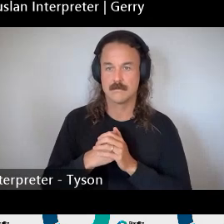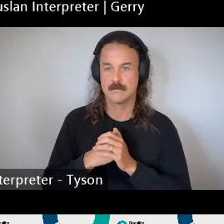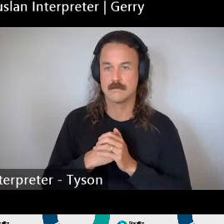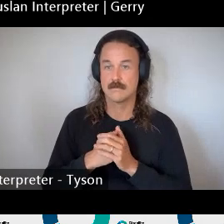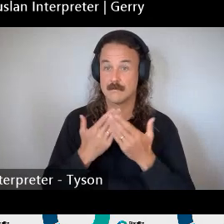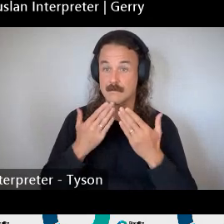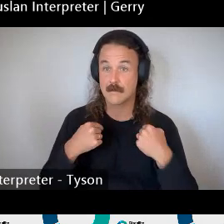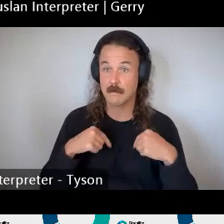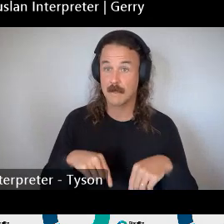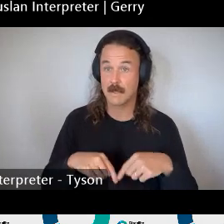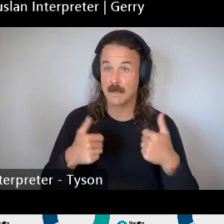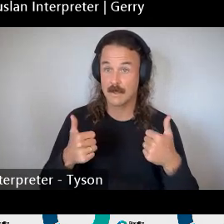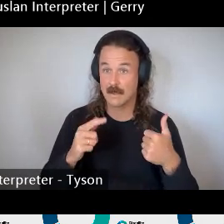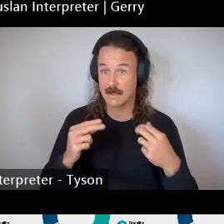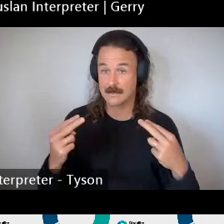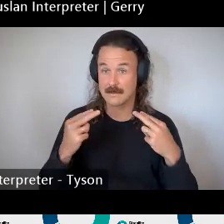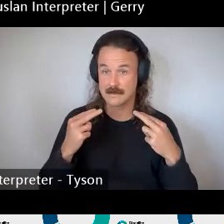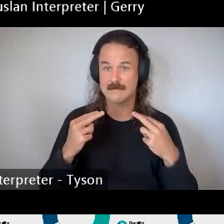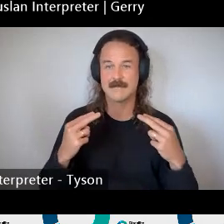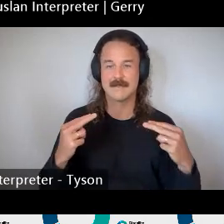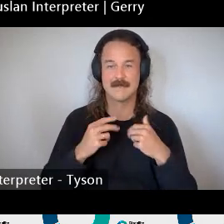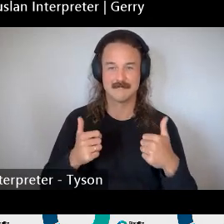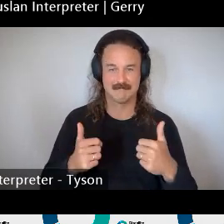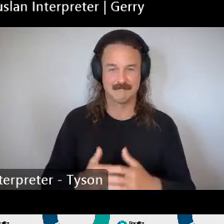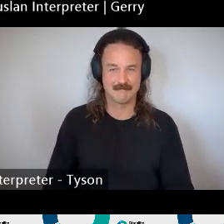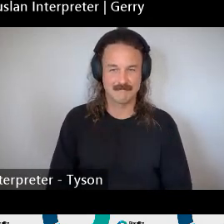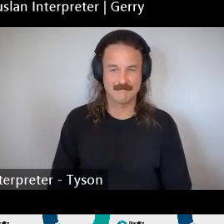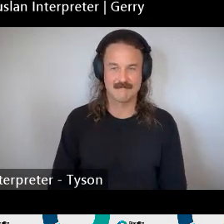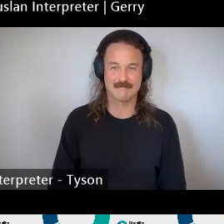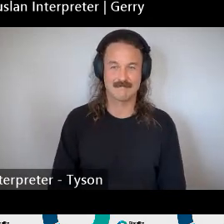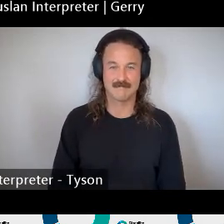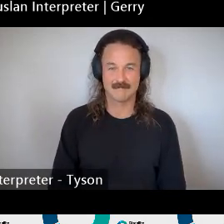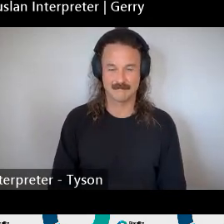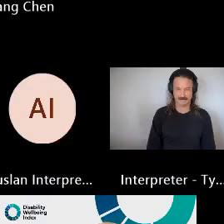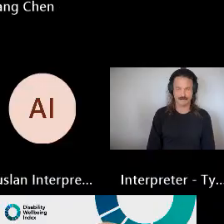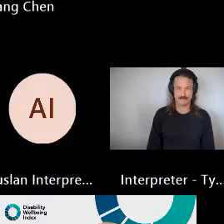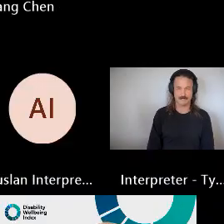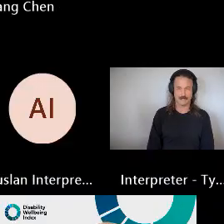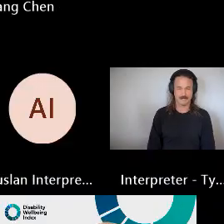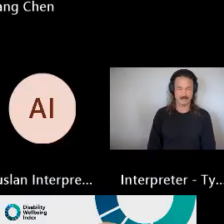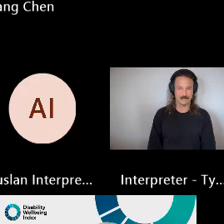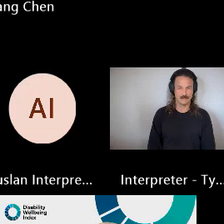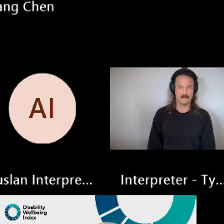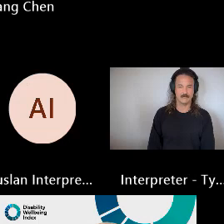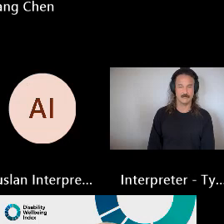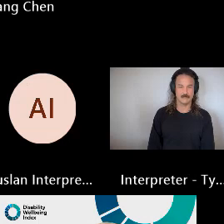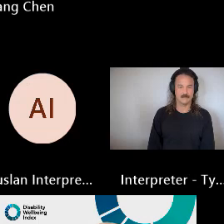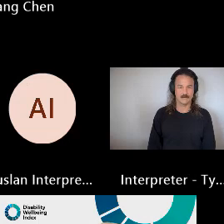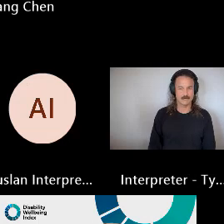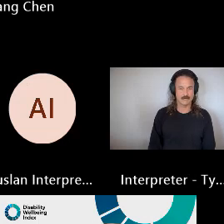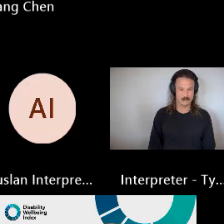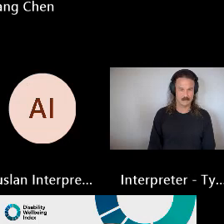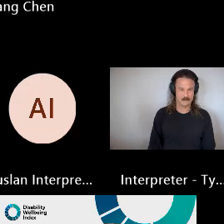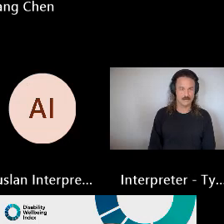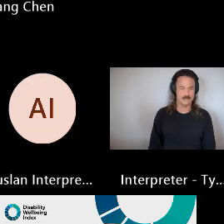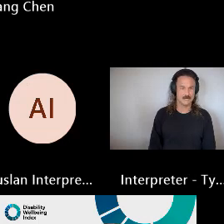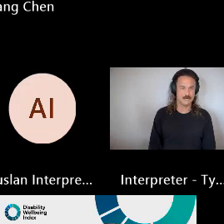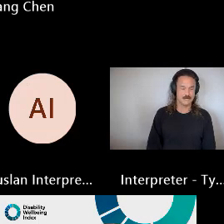I there now? Yes, and now. Thanks. And you can hear me. Thank you. Okay. Thanks, Dennis.